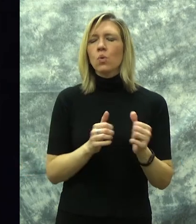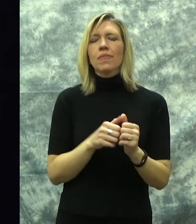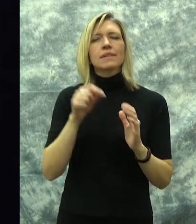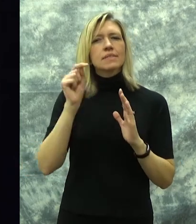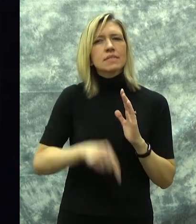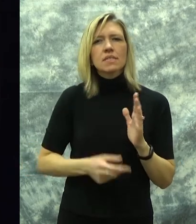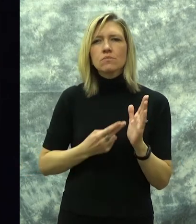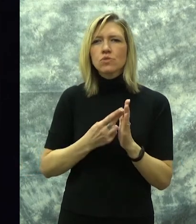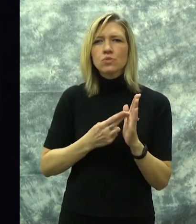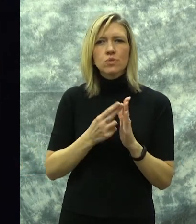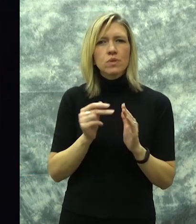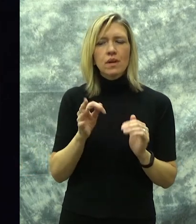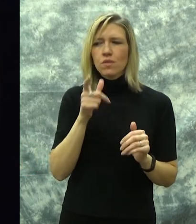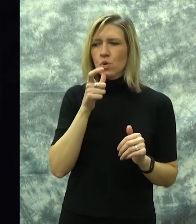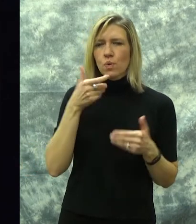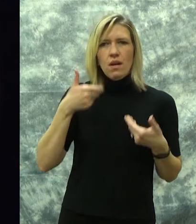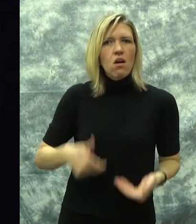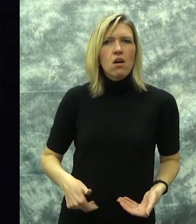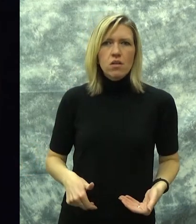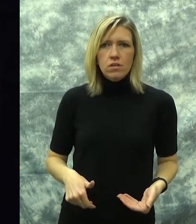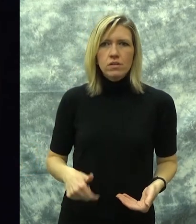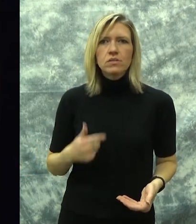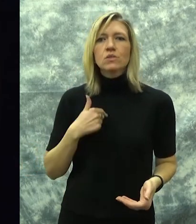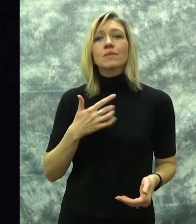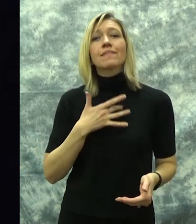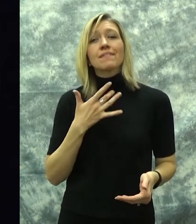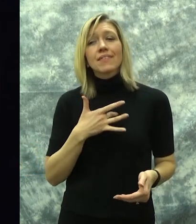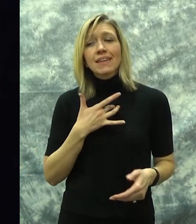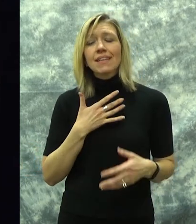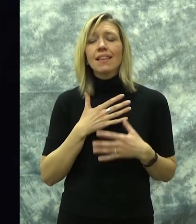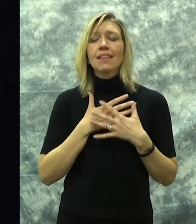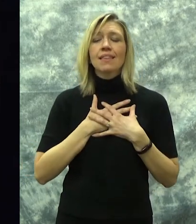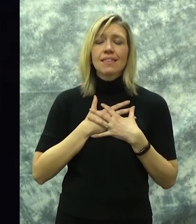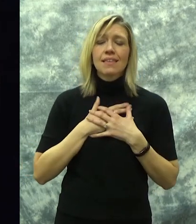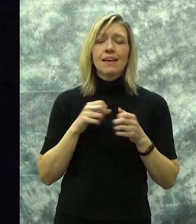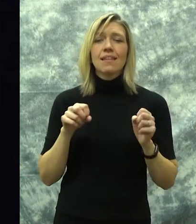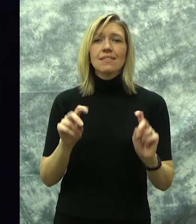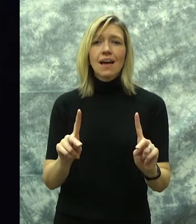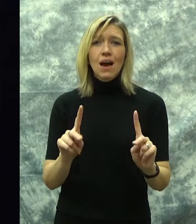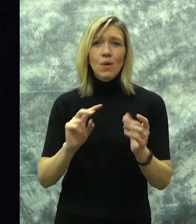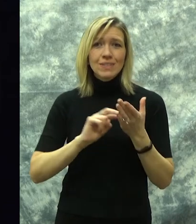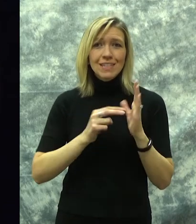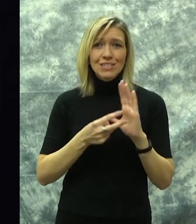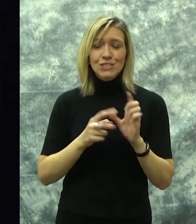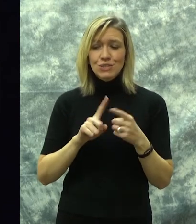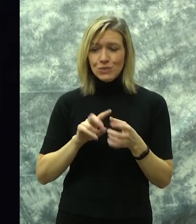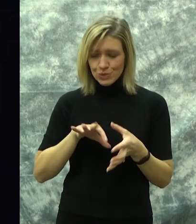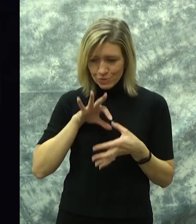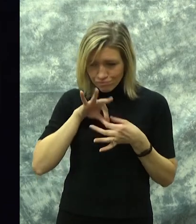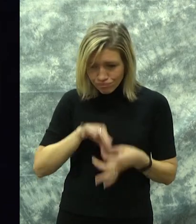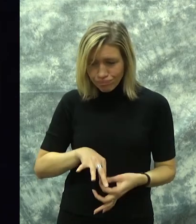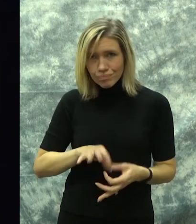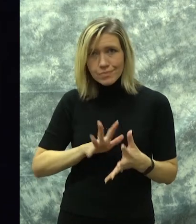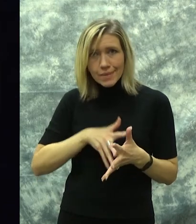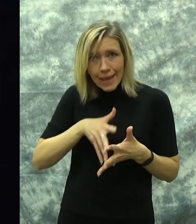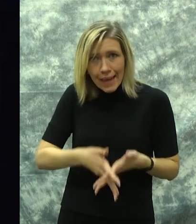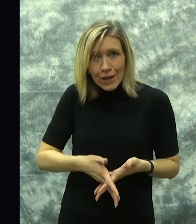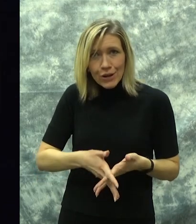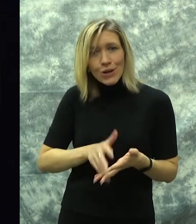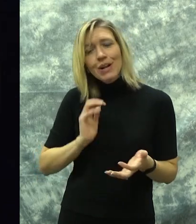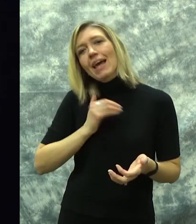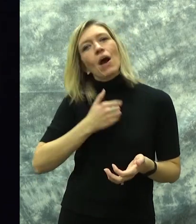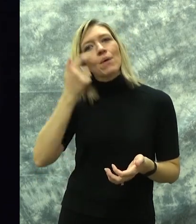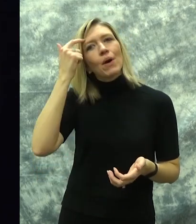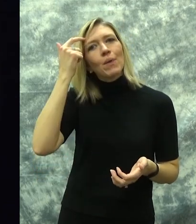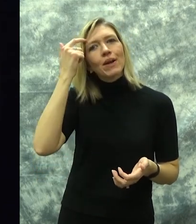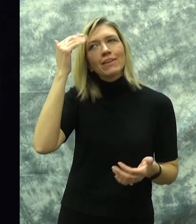are. And so we feel and sense and allow those intentions to anchor themselves in our awareness, to become